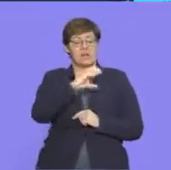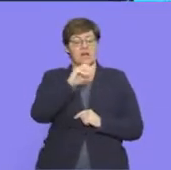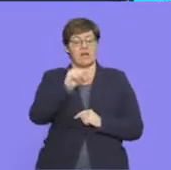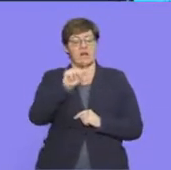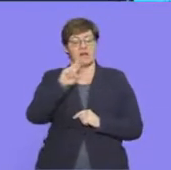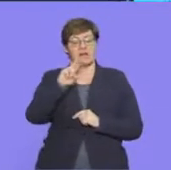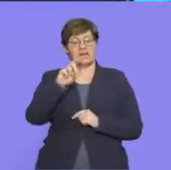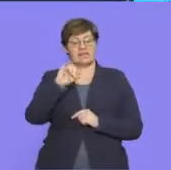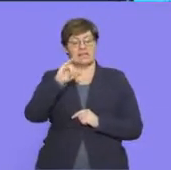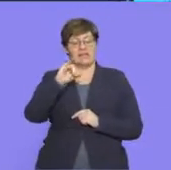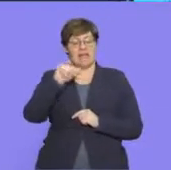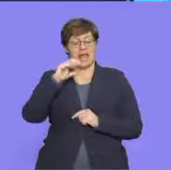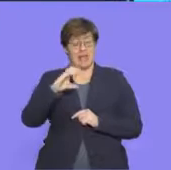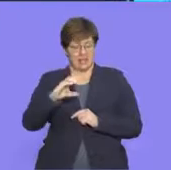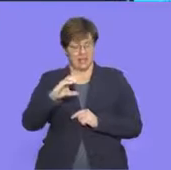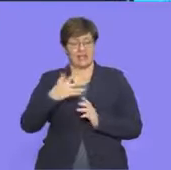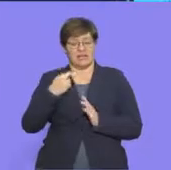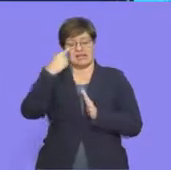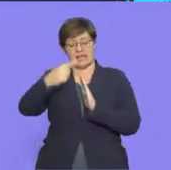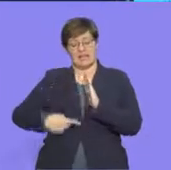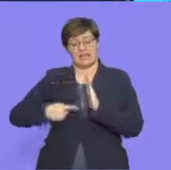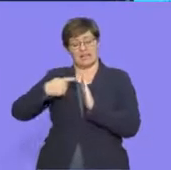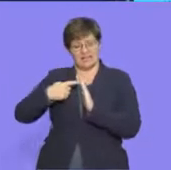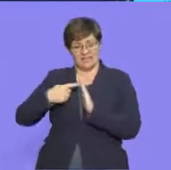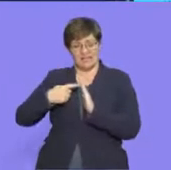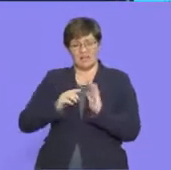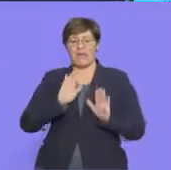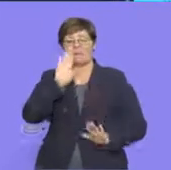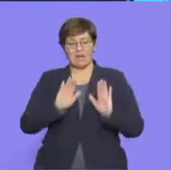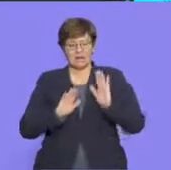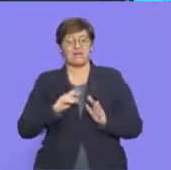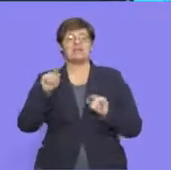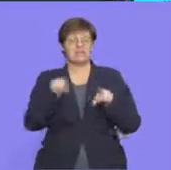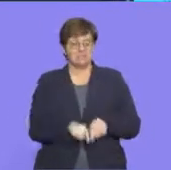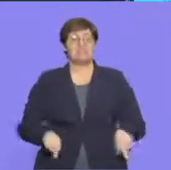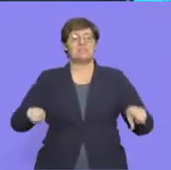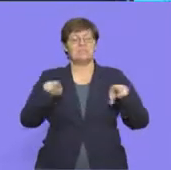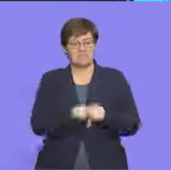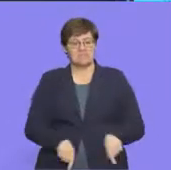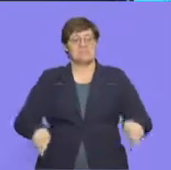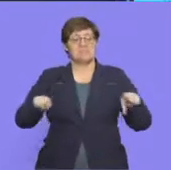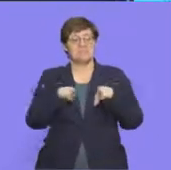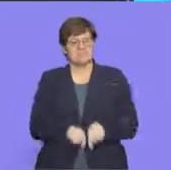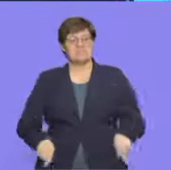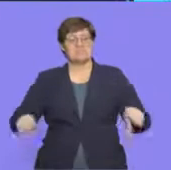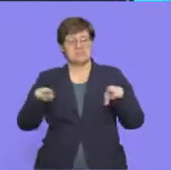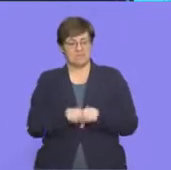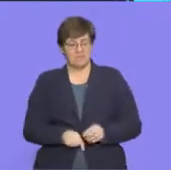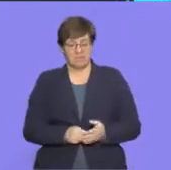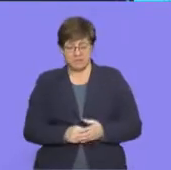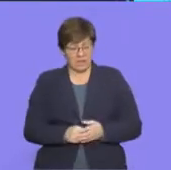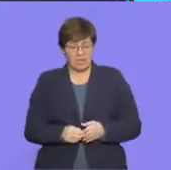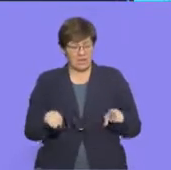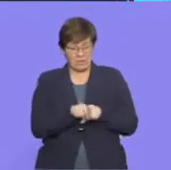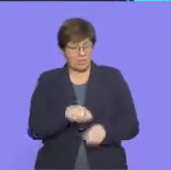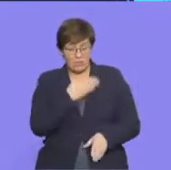cardiac cycle. A cycle is a pattern that's constant and that always is the same. And if it isn't the